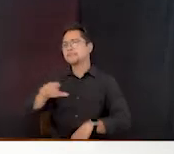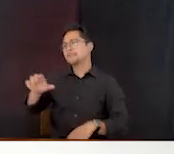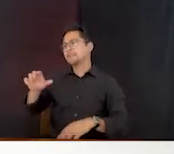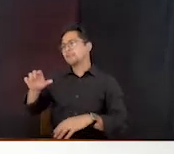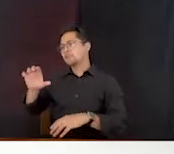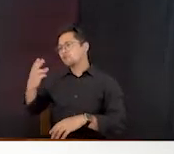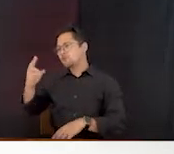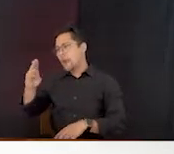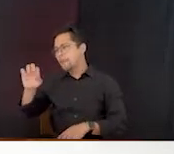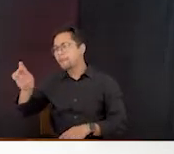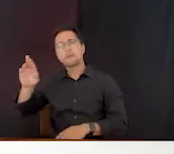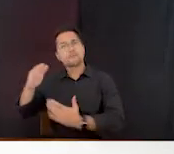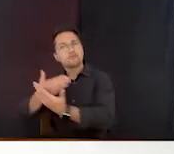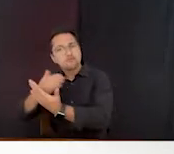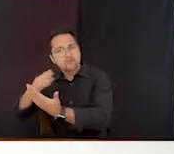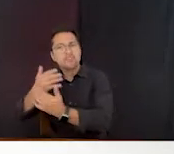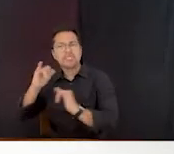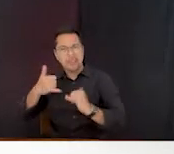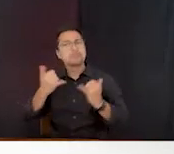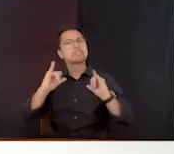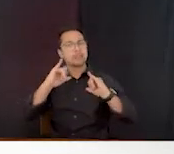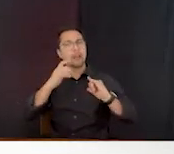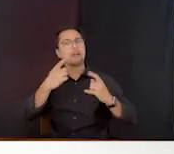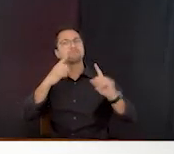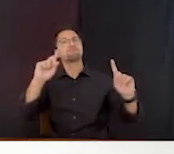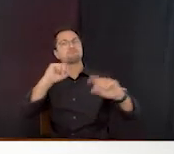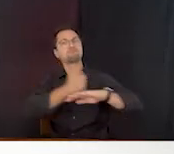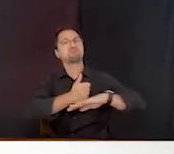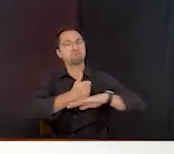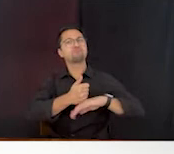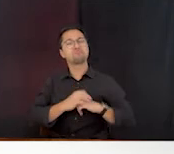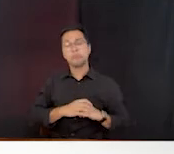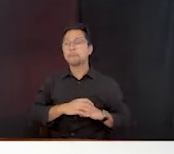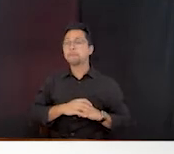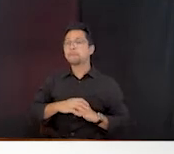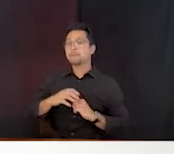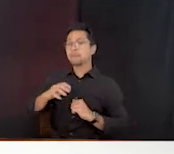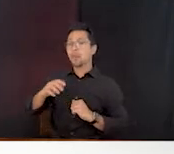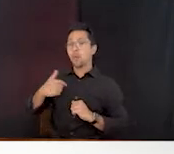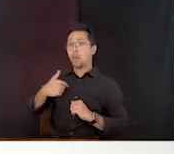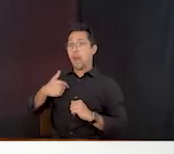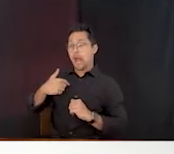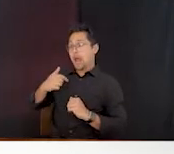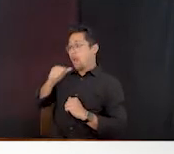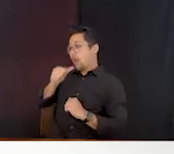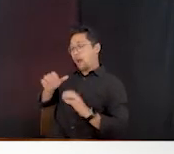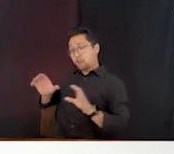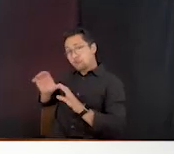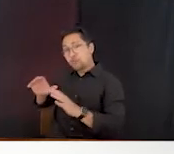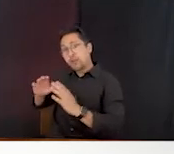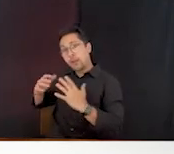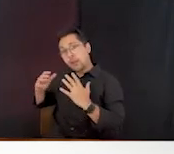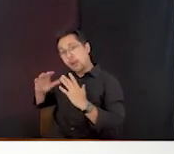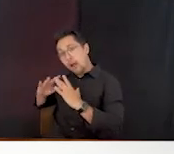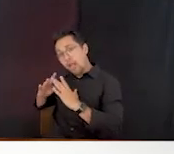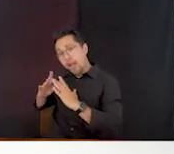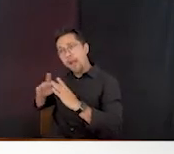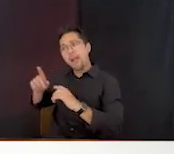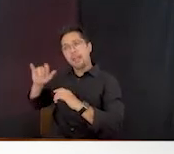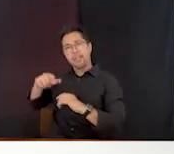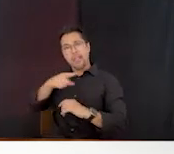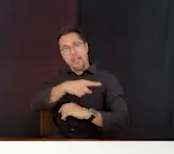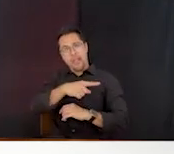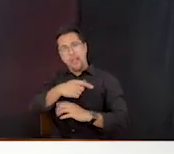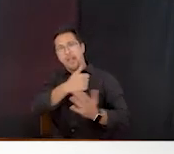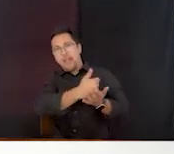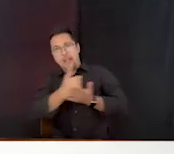chamber music, we were still able to put that together. And I think really a lot of that kind of thing, what I wasn't doing online helped me with what I was, just to